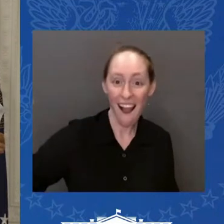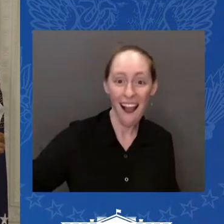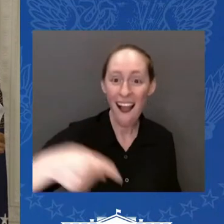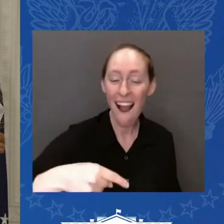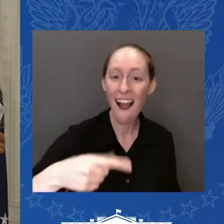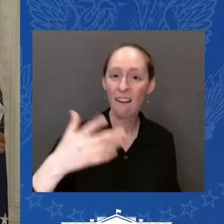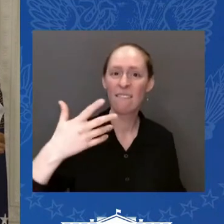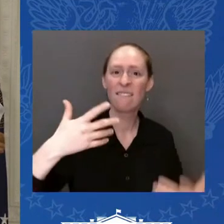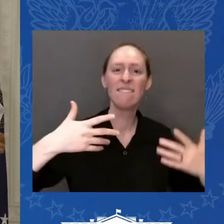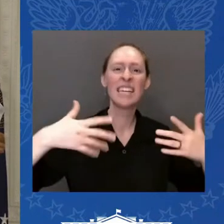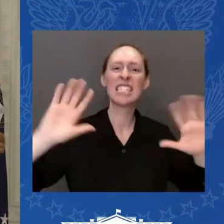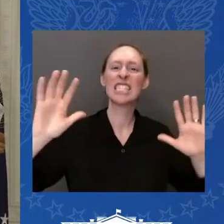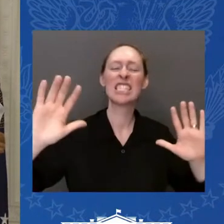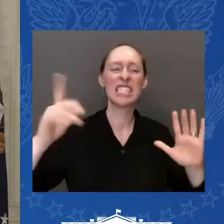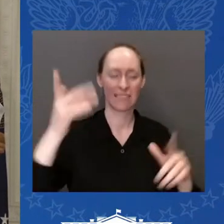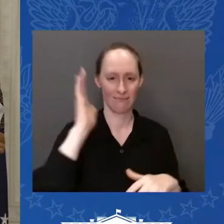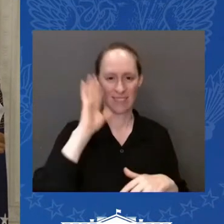something.